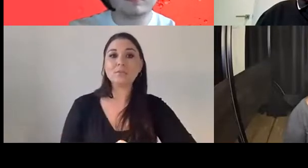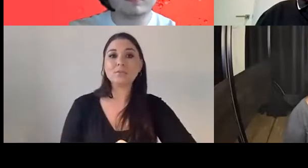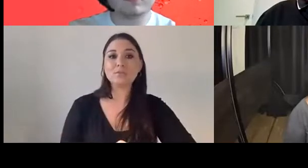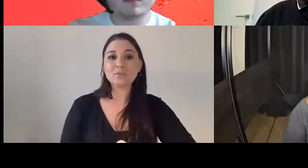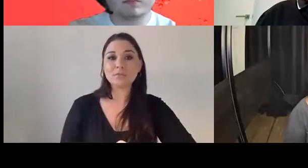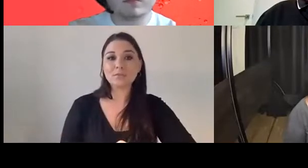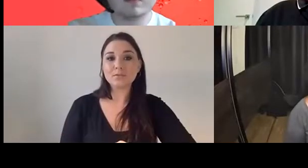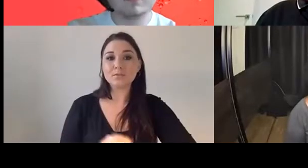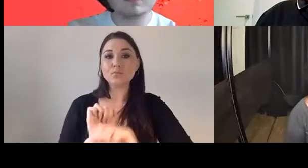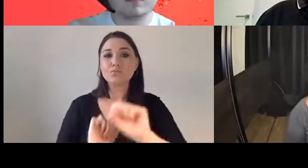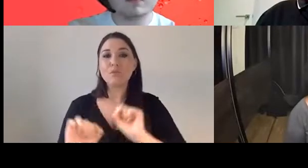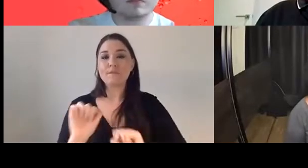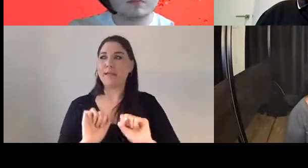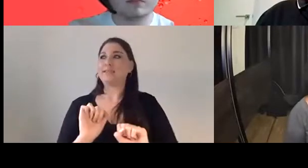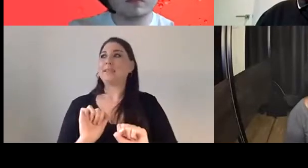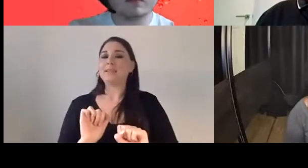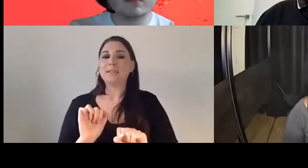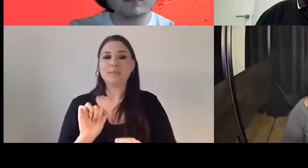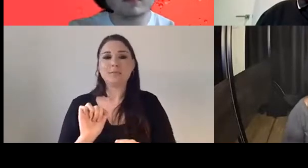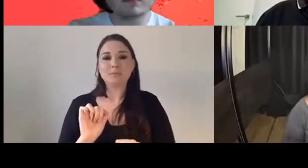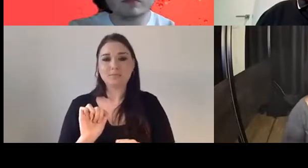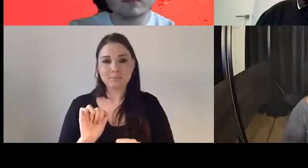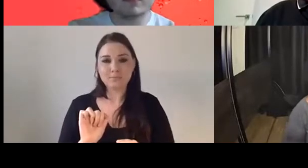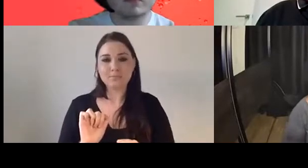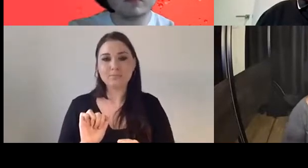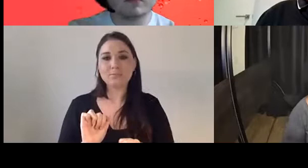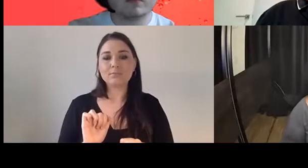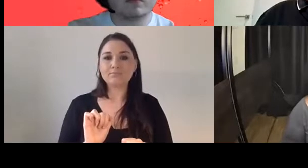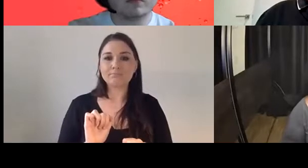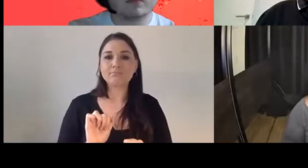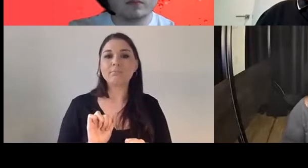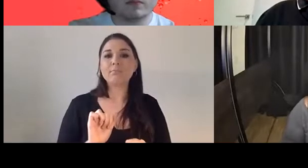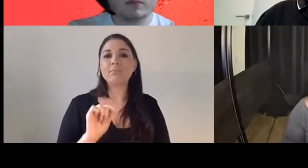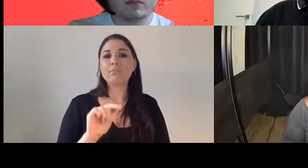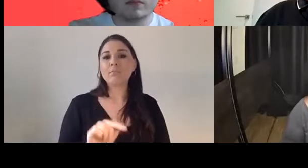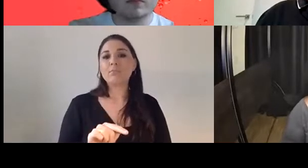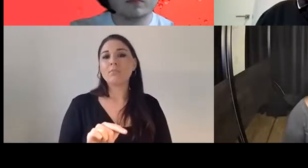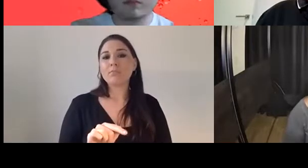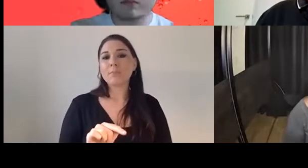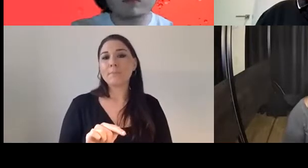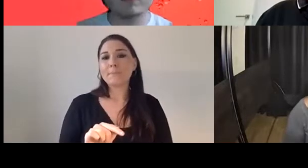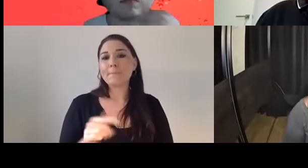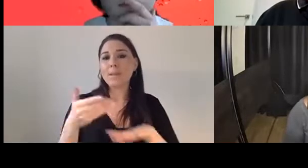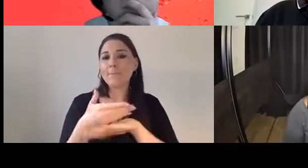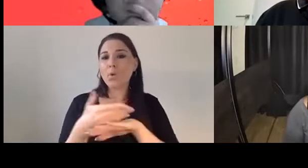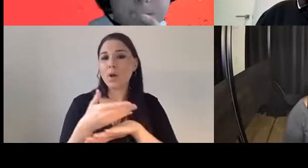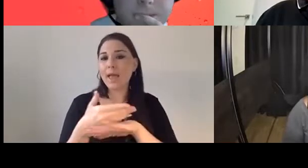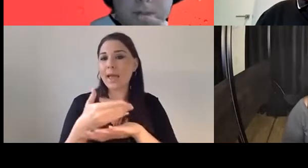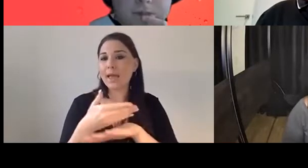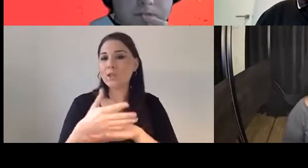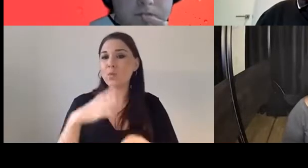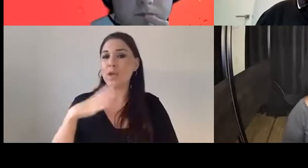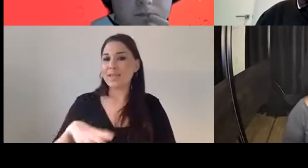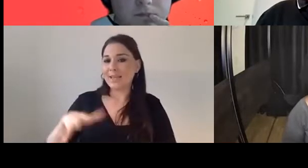that role? And obviously this conversation came from employees themselves, and we need to learn